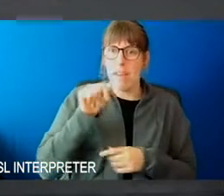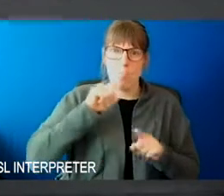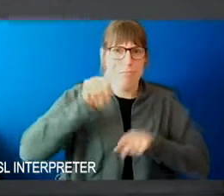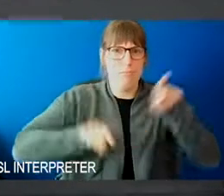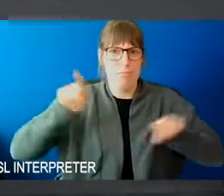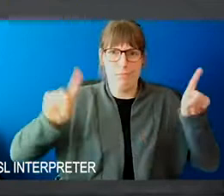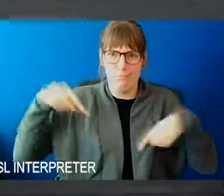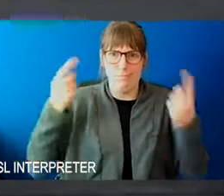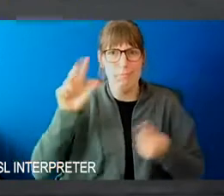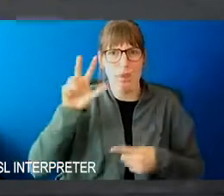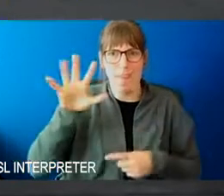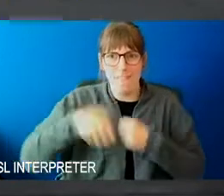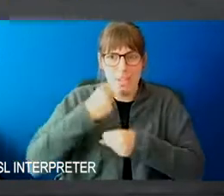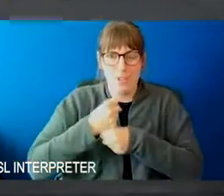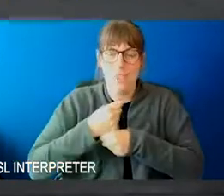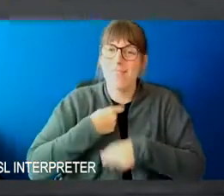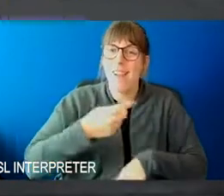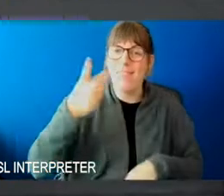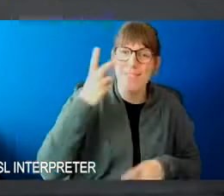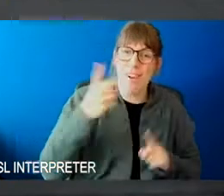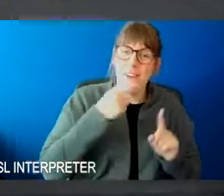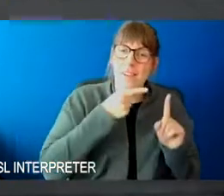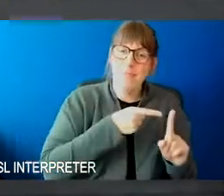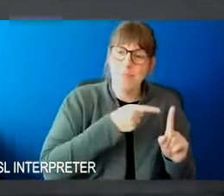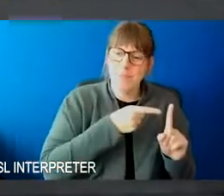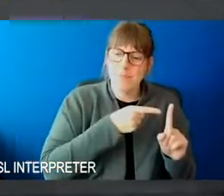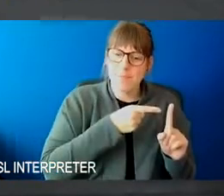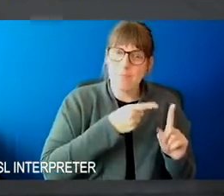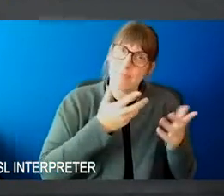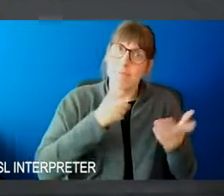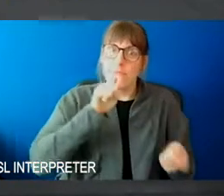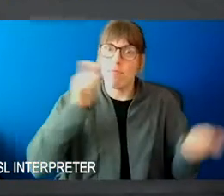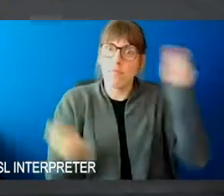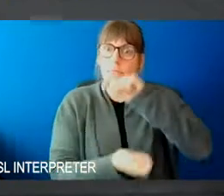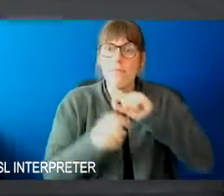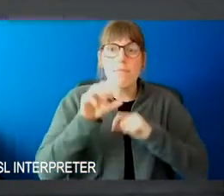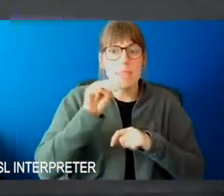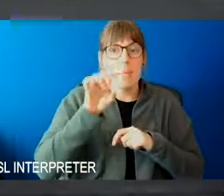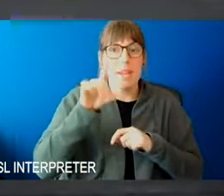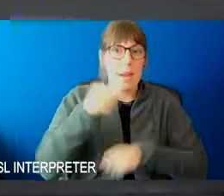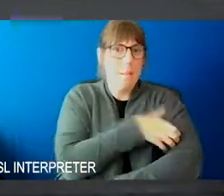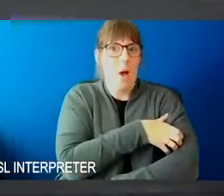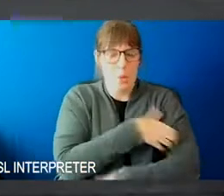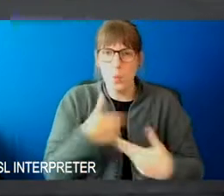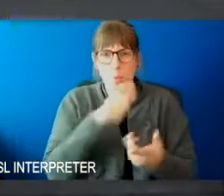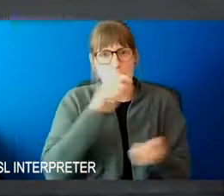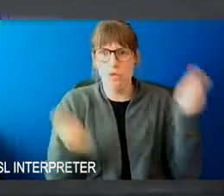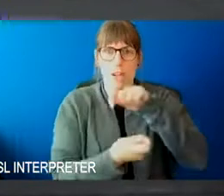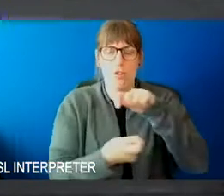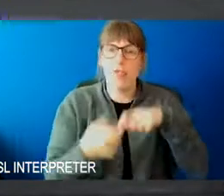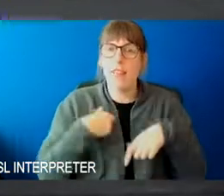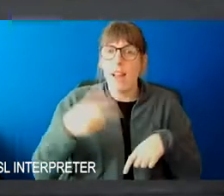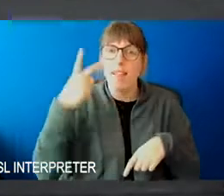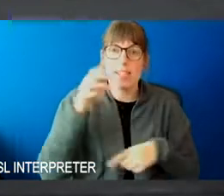media influences in those 35 years. I've seen the shifts of, or there are dramatic shifts of